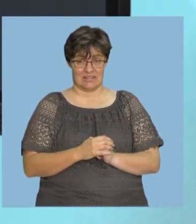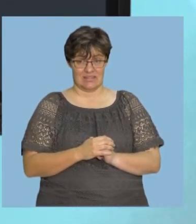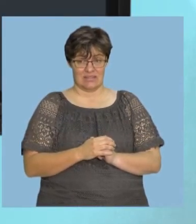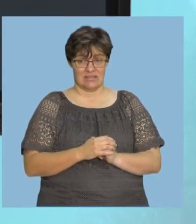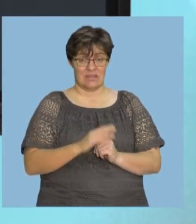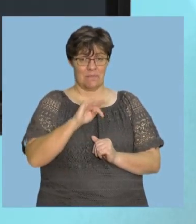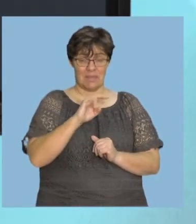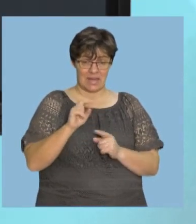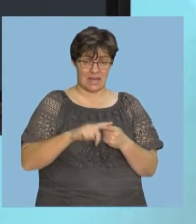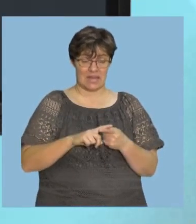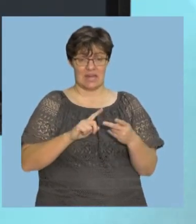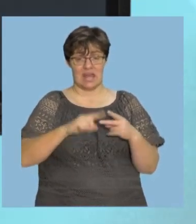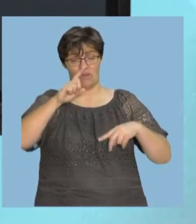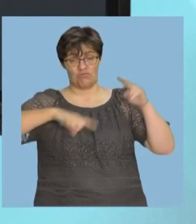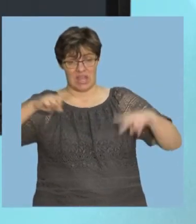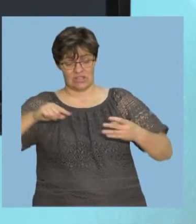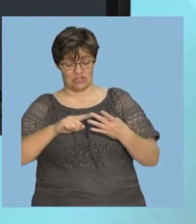mean, range, standard deviation.